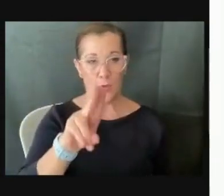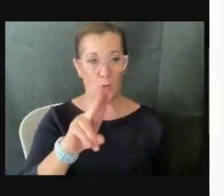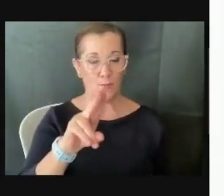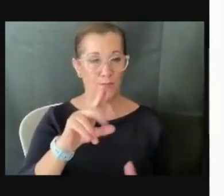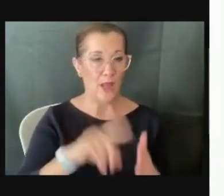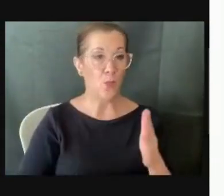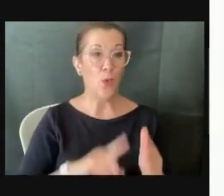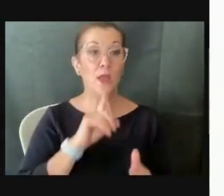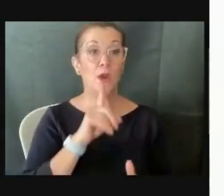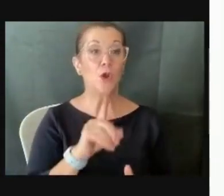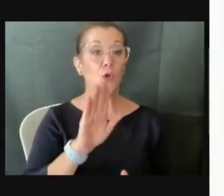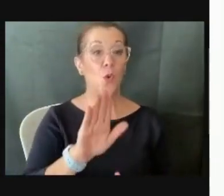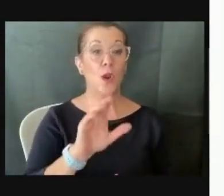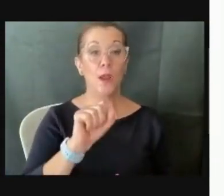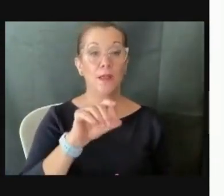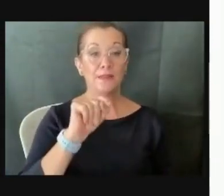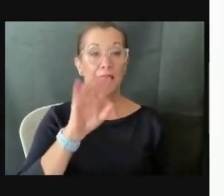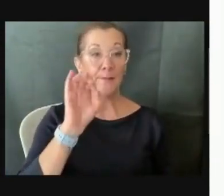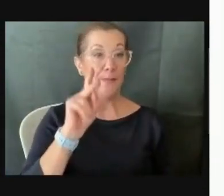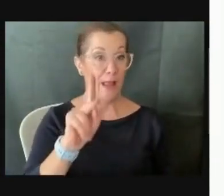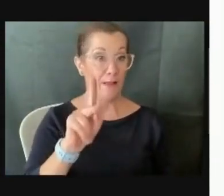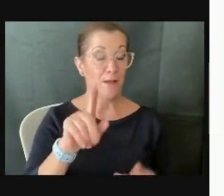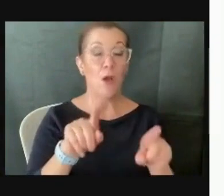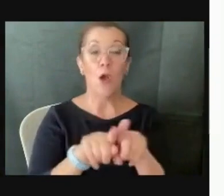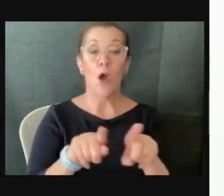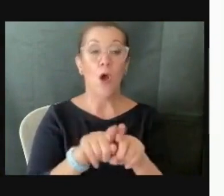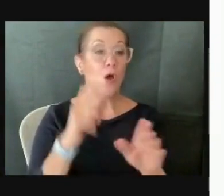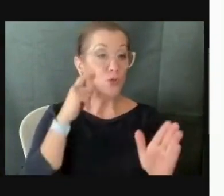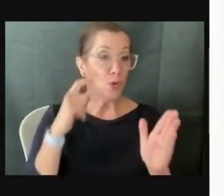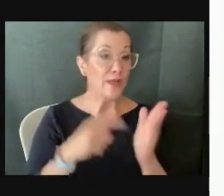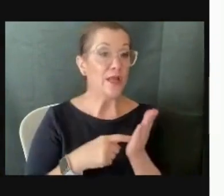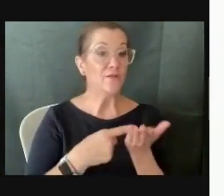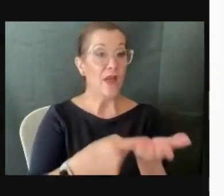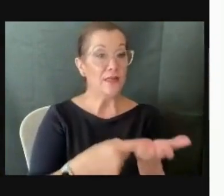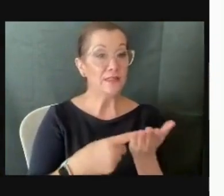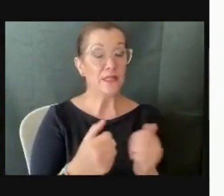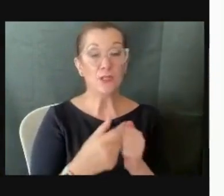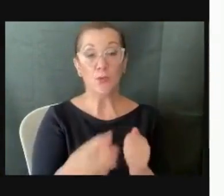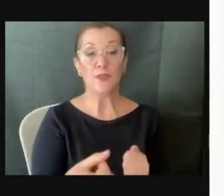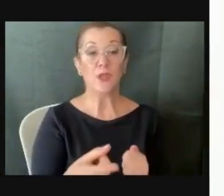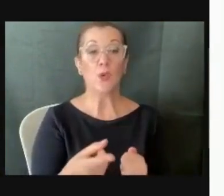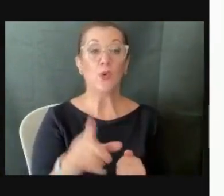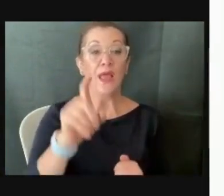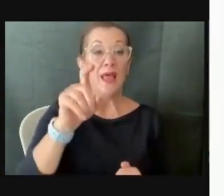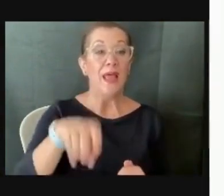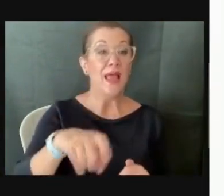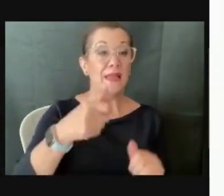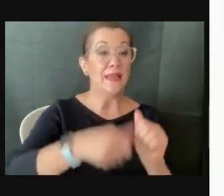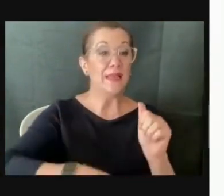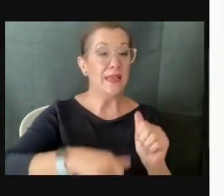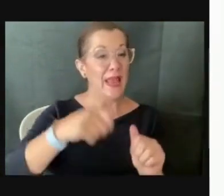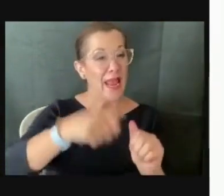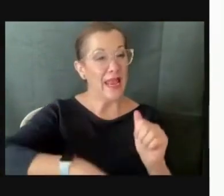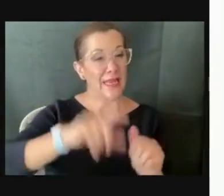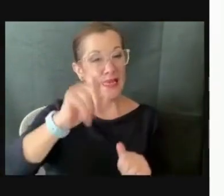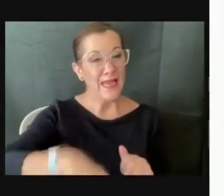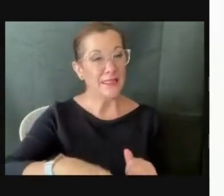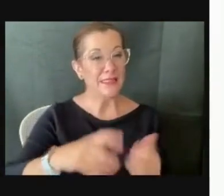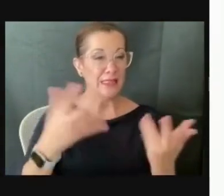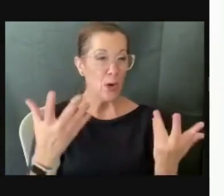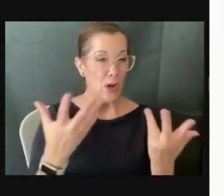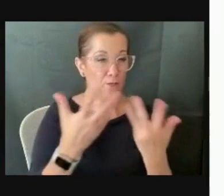are. They should also identify and discuss with you any necessary retrofitting of an existing